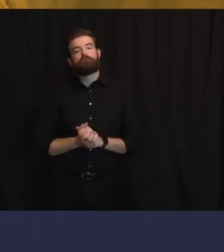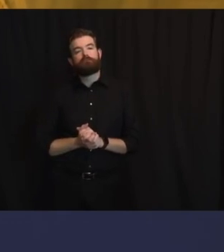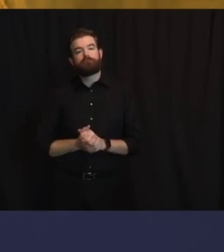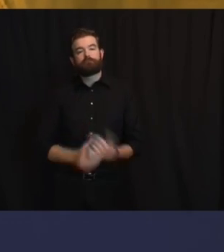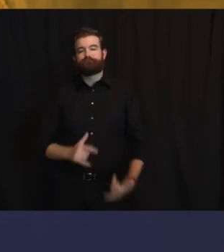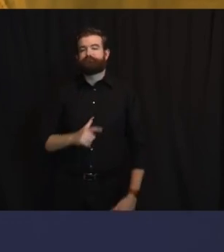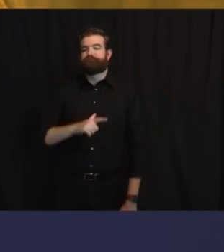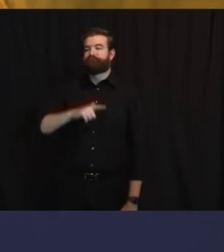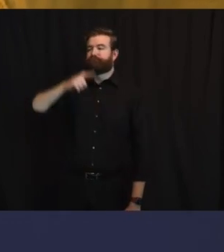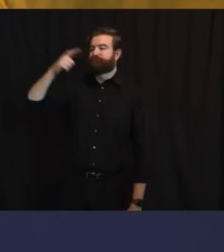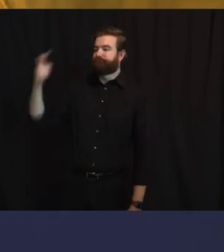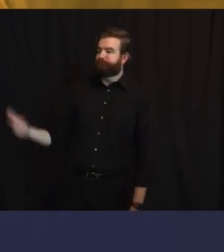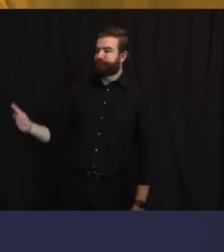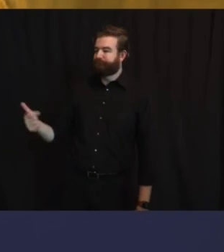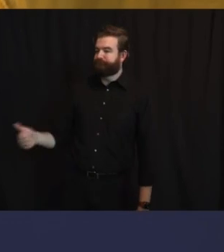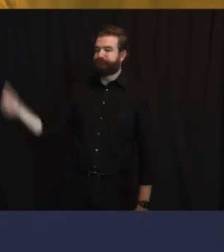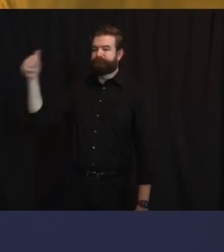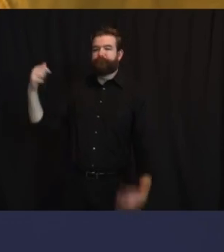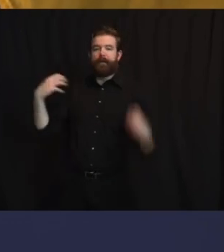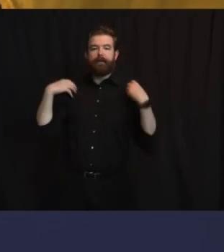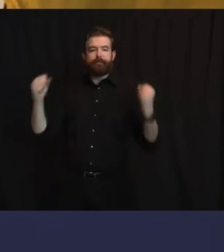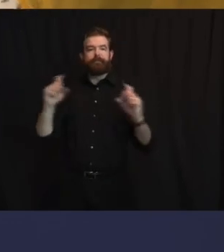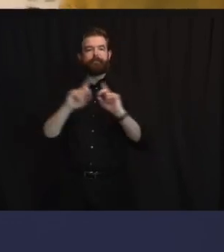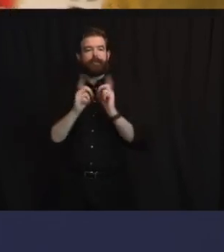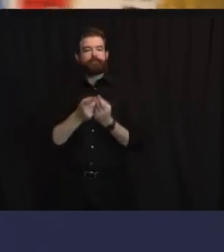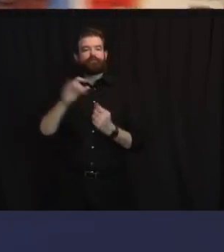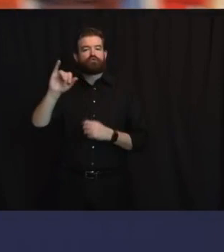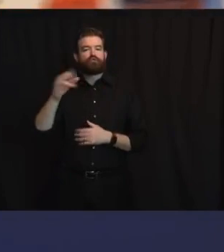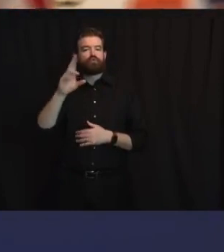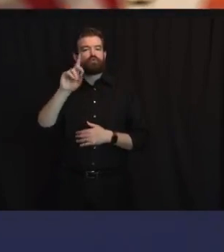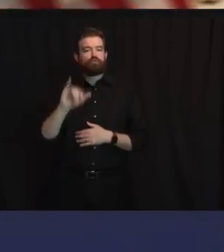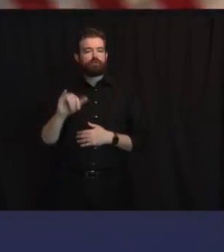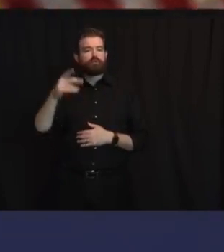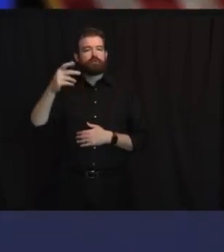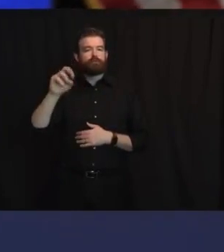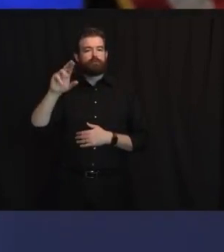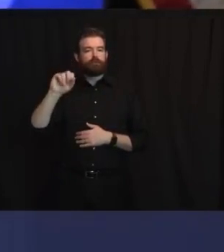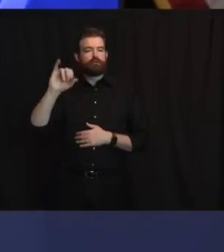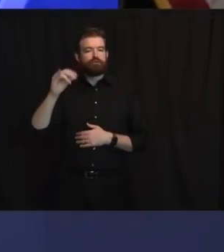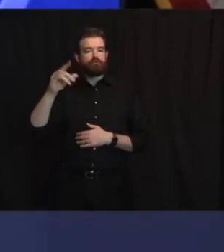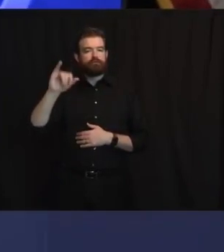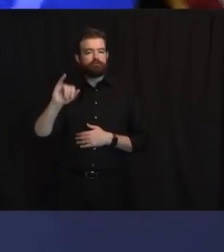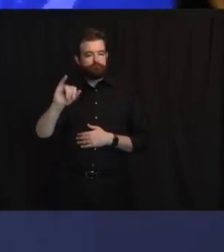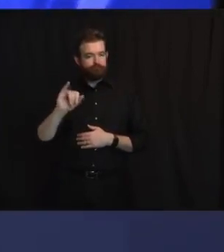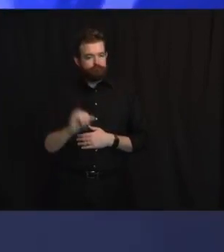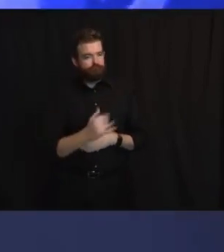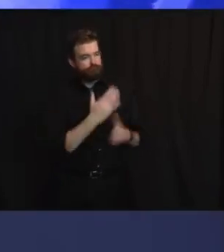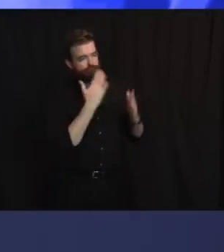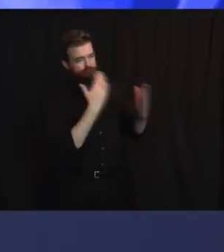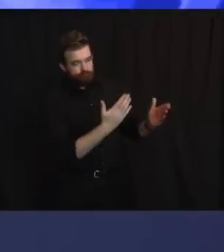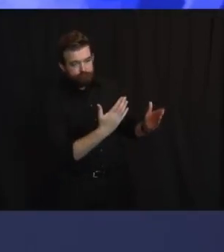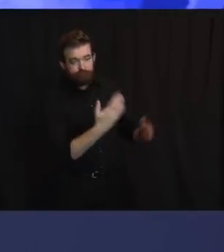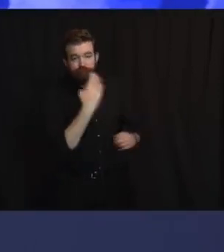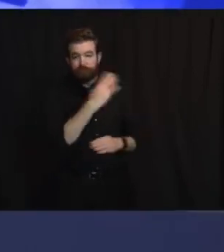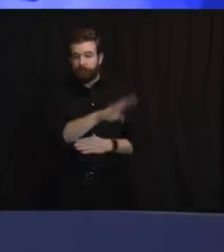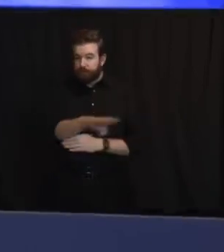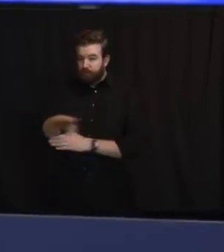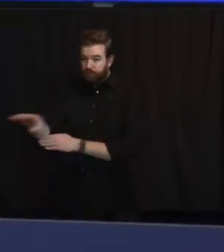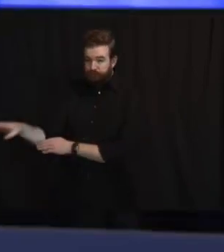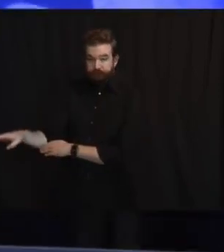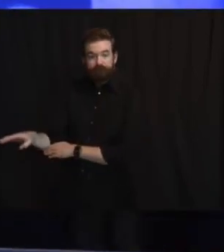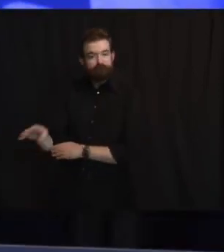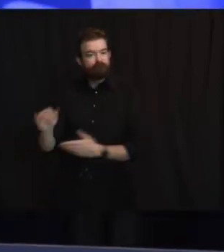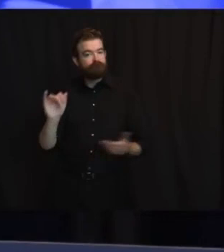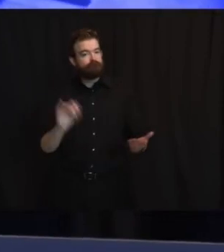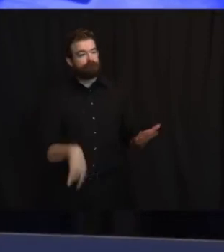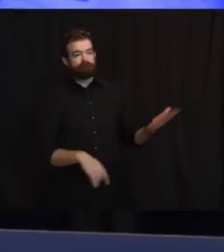of the Department of Health, Judy Persicilli. Thank you, Governor, and good afternoon. Well, the Governor covered the progress of the Federal Pharmacy